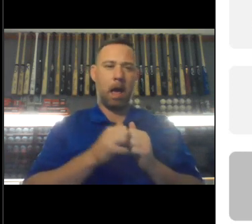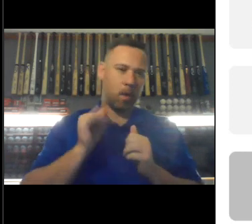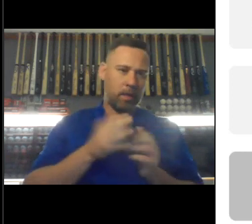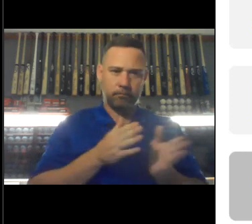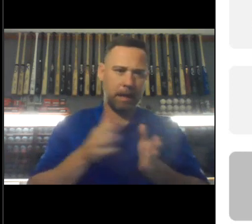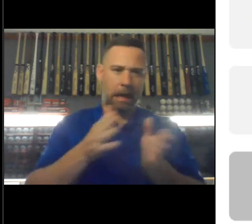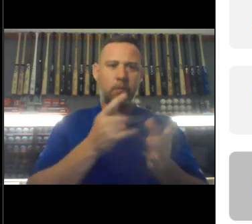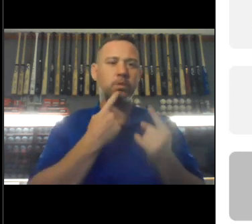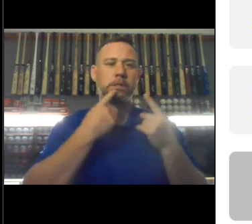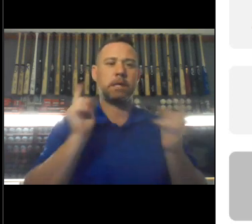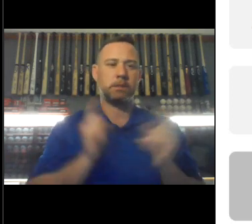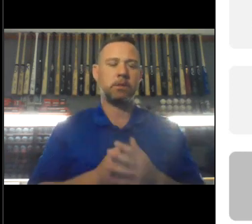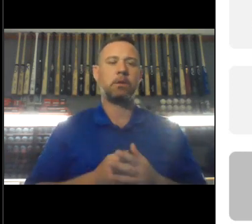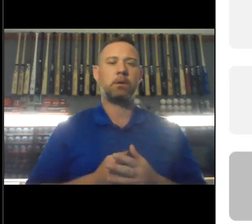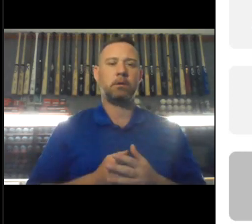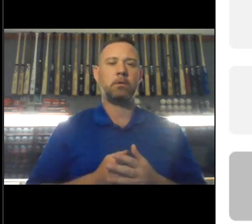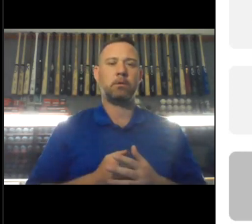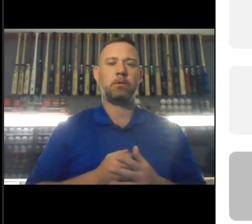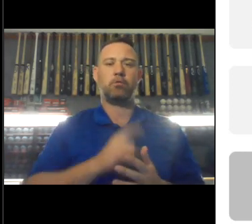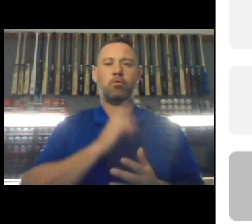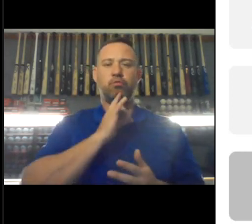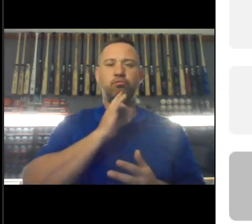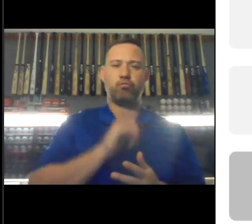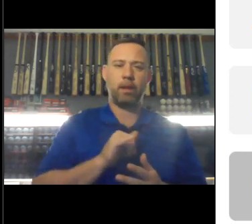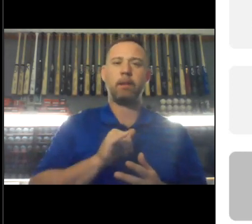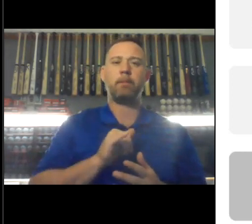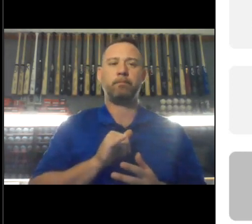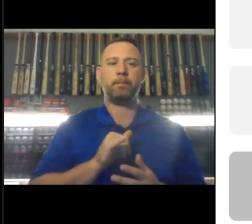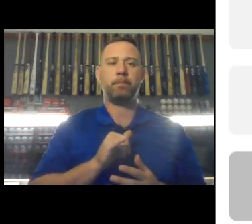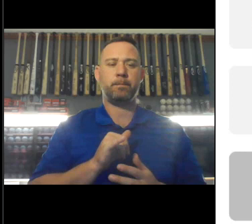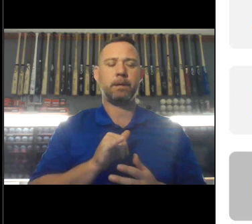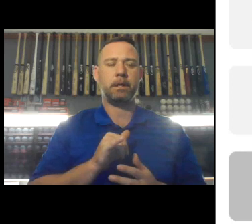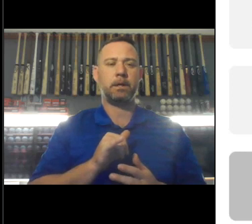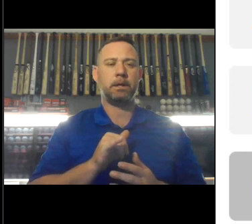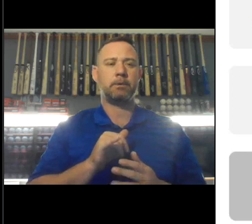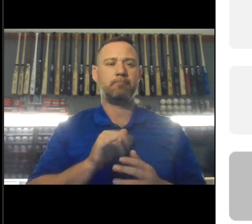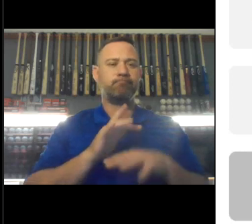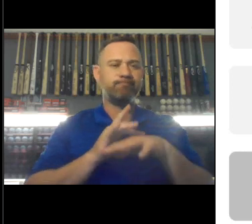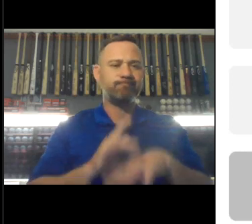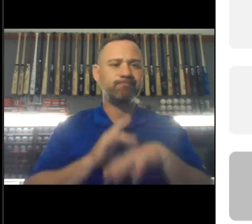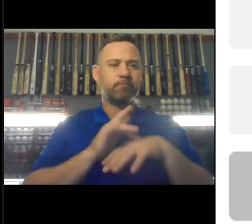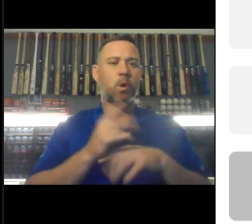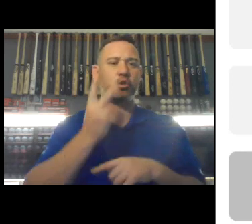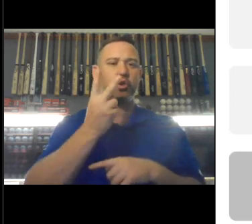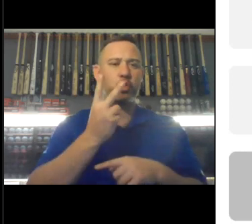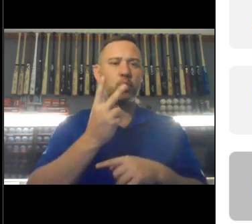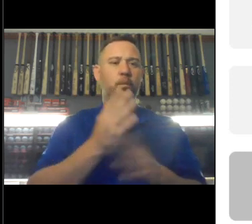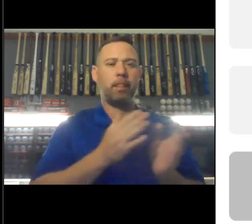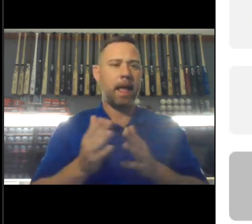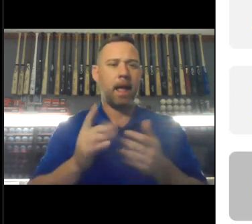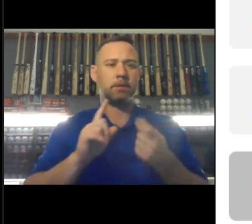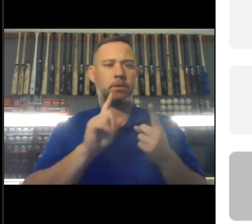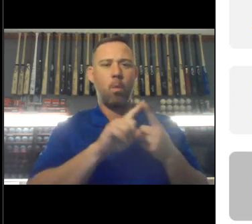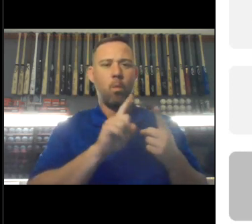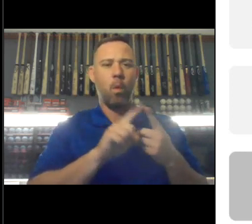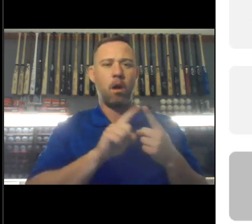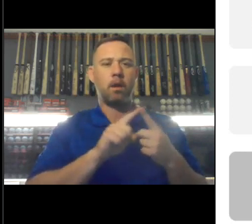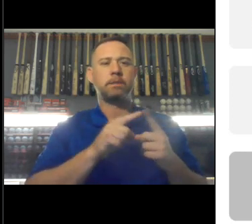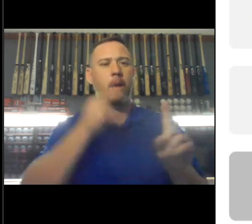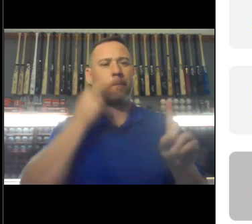success. It's really going to hinge on 2 solid plans moving forward. One is an objective-based